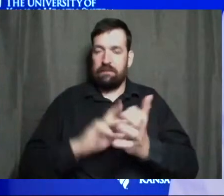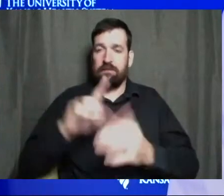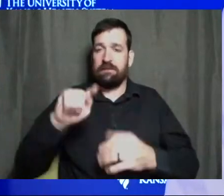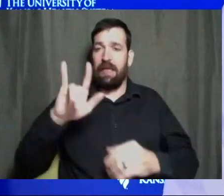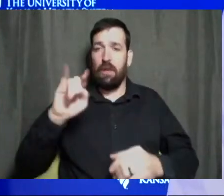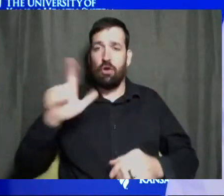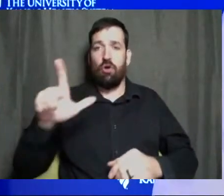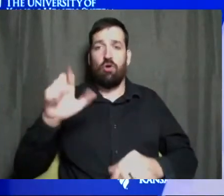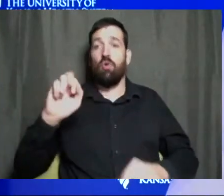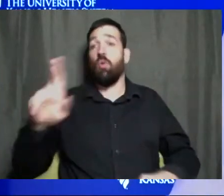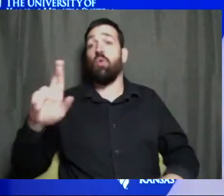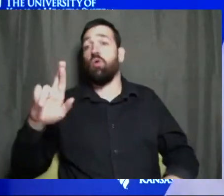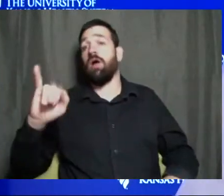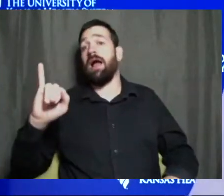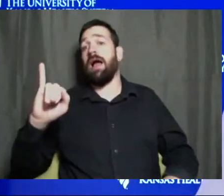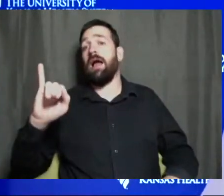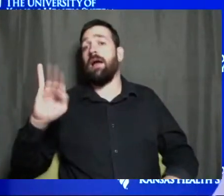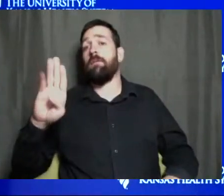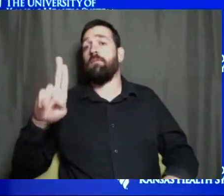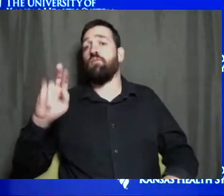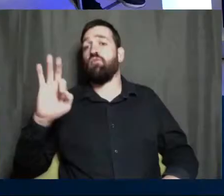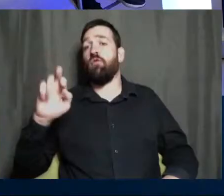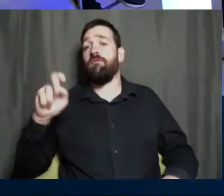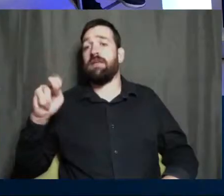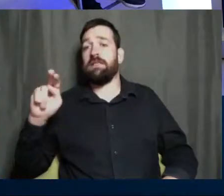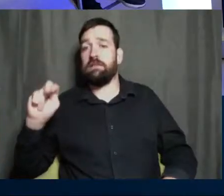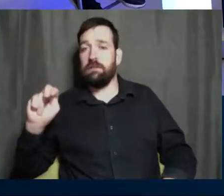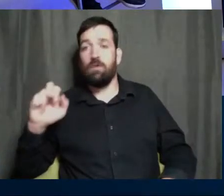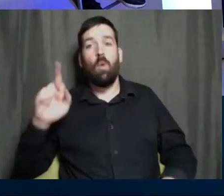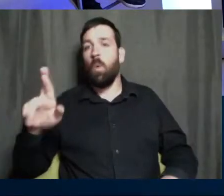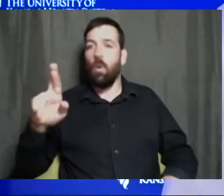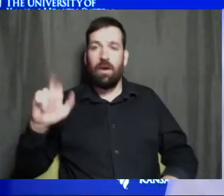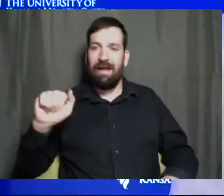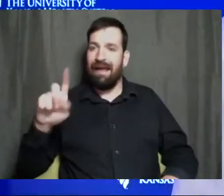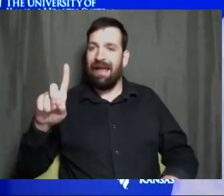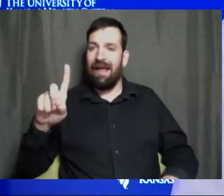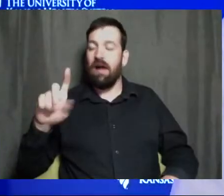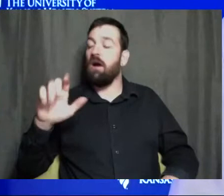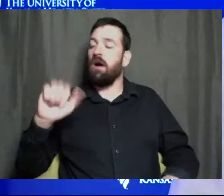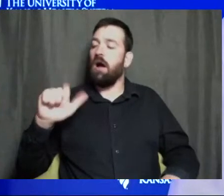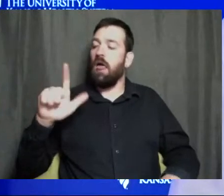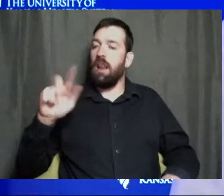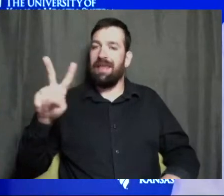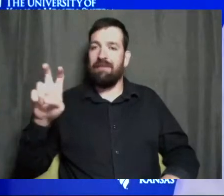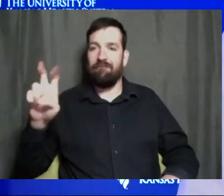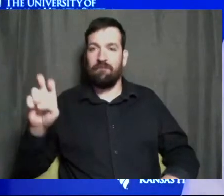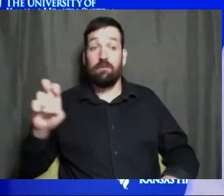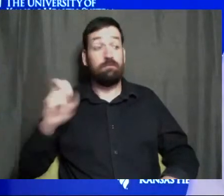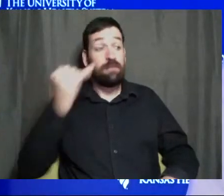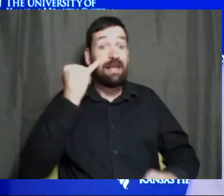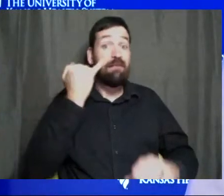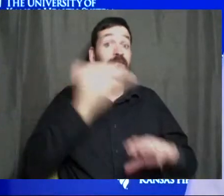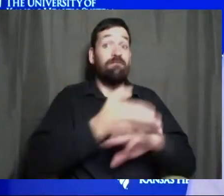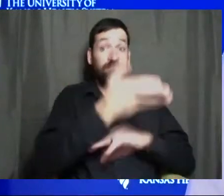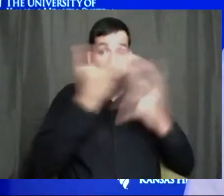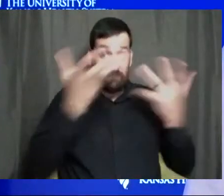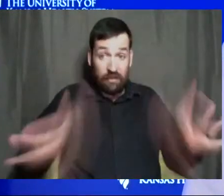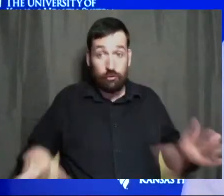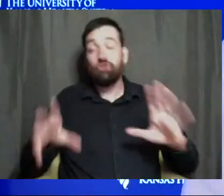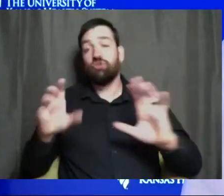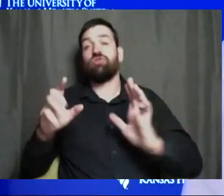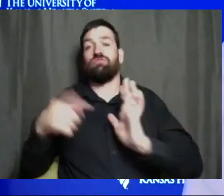or Aleve, prior to getting vaccination. What about after? Yeah, certainly after, if they start to develop symptoms, you can give